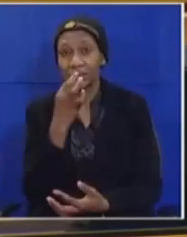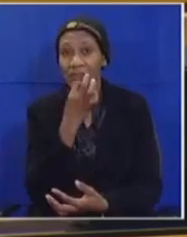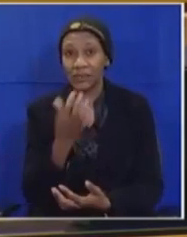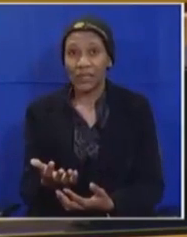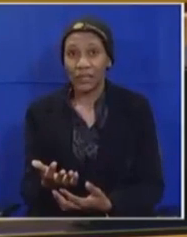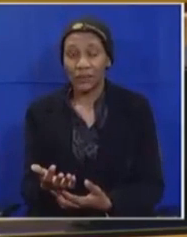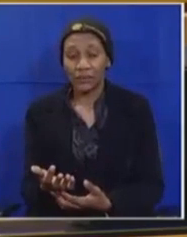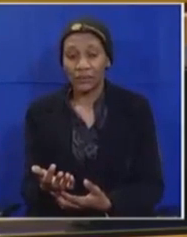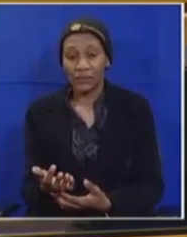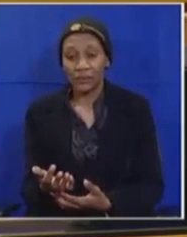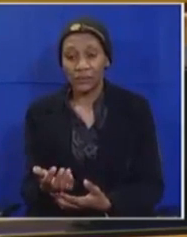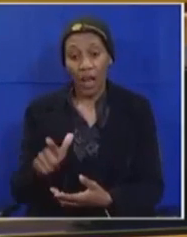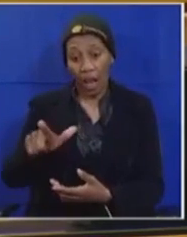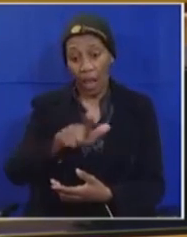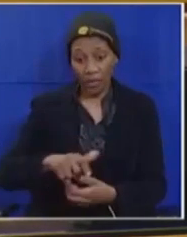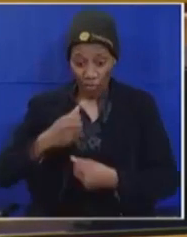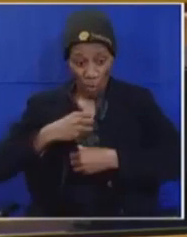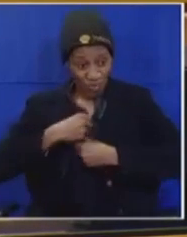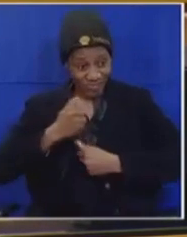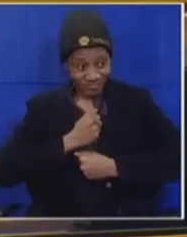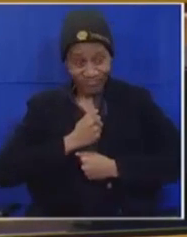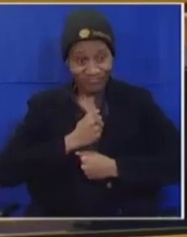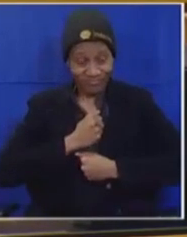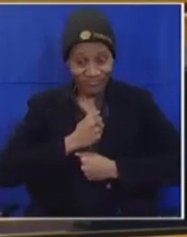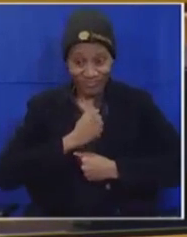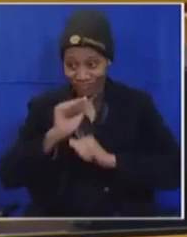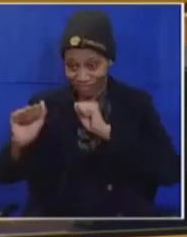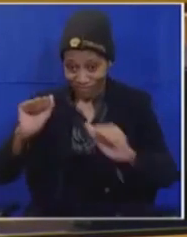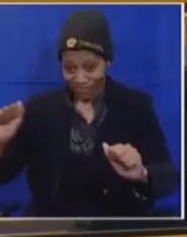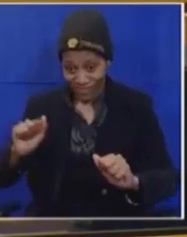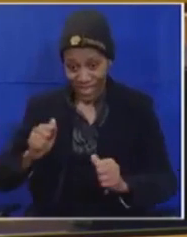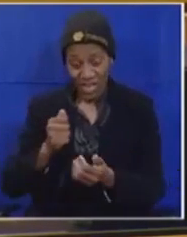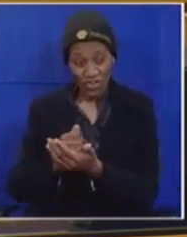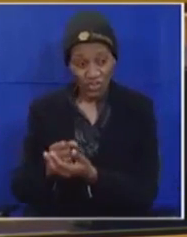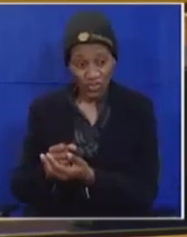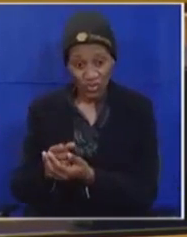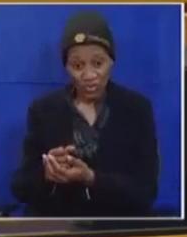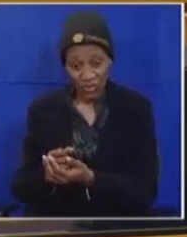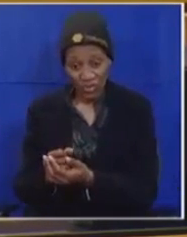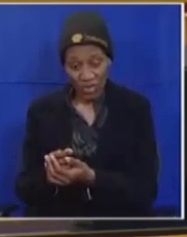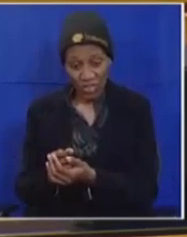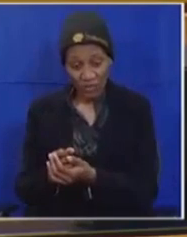Honorable member, your time is Dit gone. moet u ook verreken. Your time is gone now.